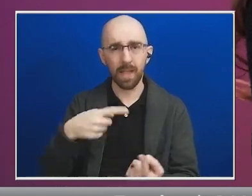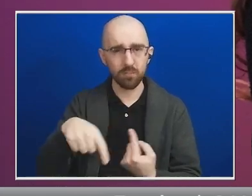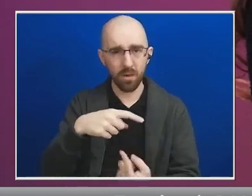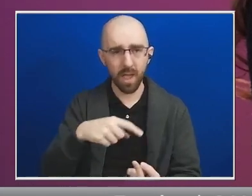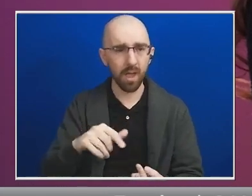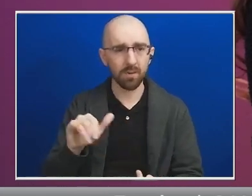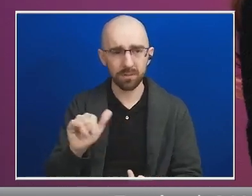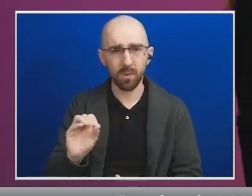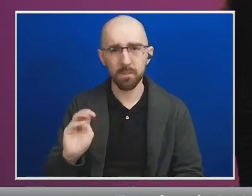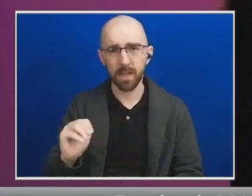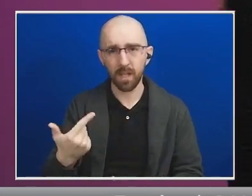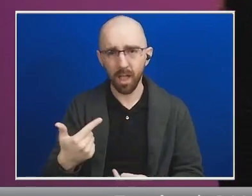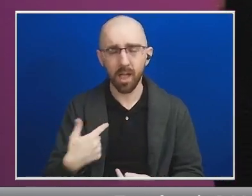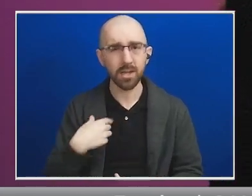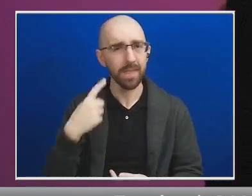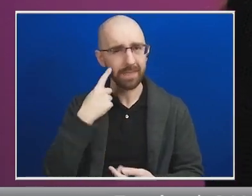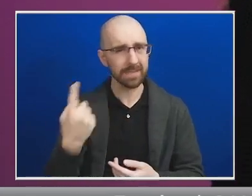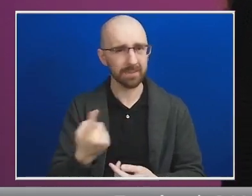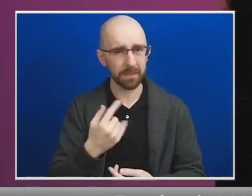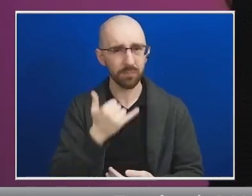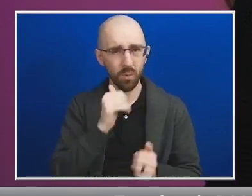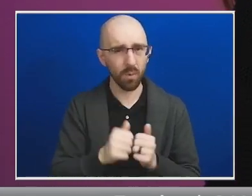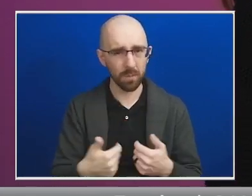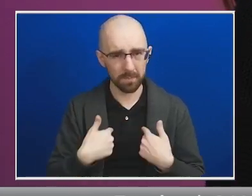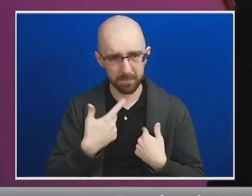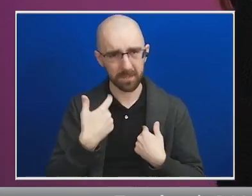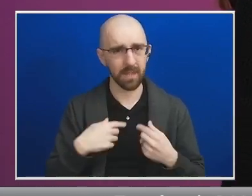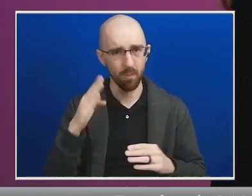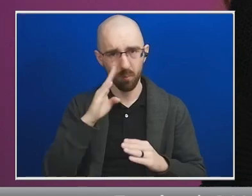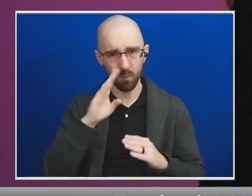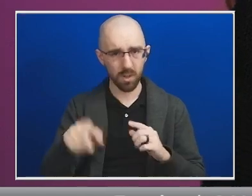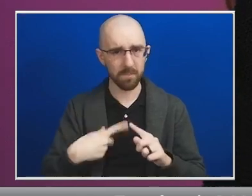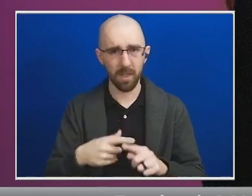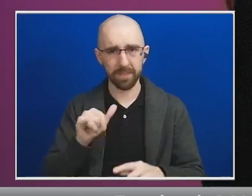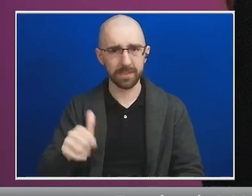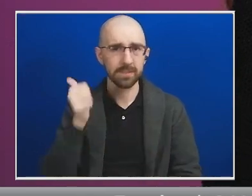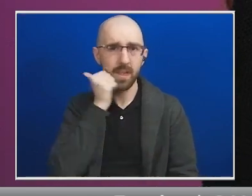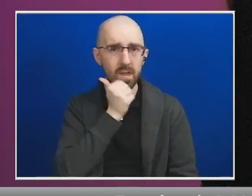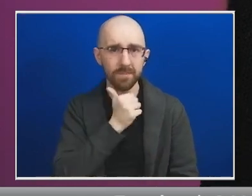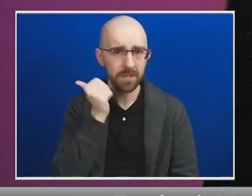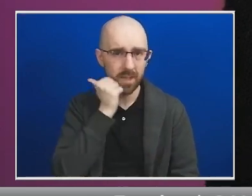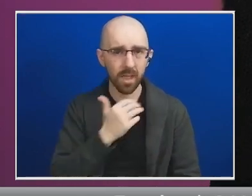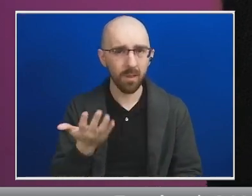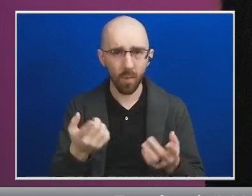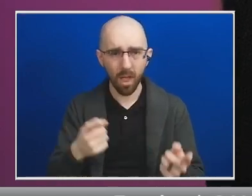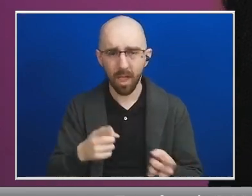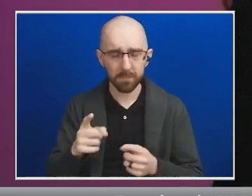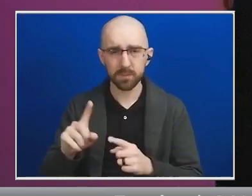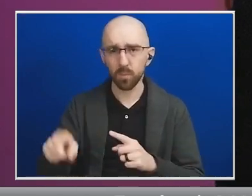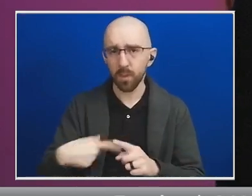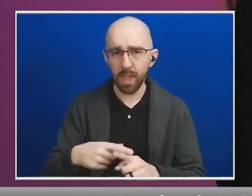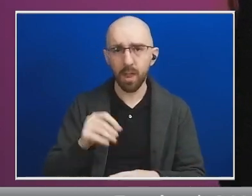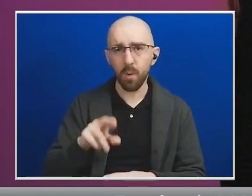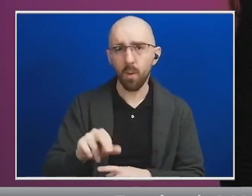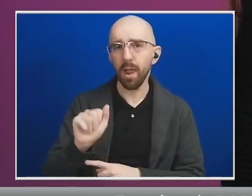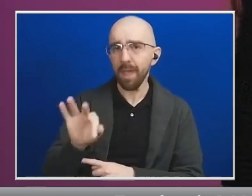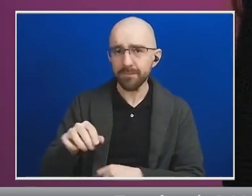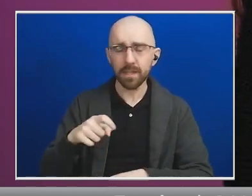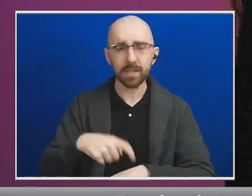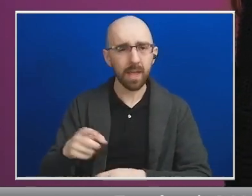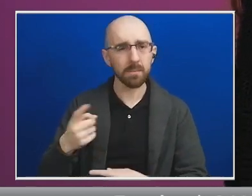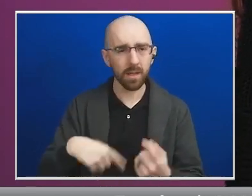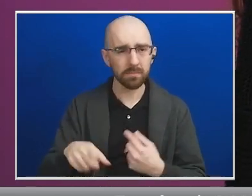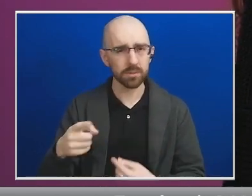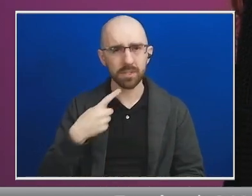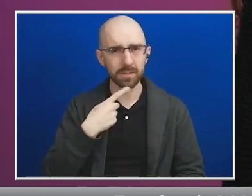think something's wrong with me, because I worry about this every day. What happens when or if this time comes? She said, you're not crazy. She